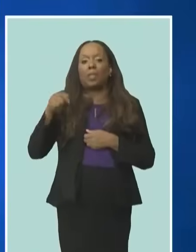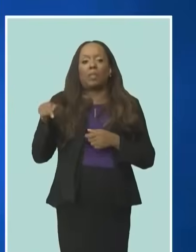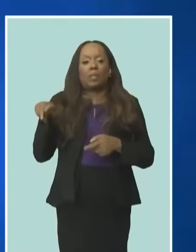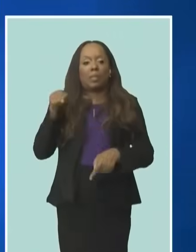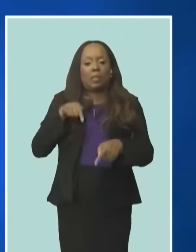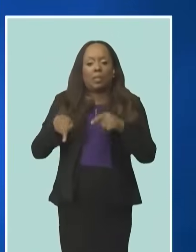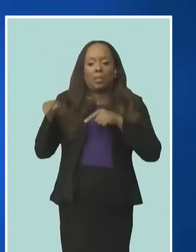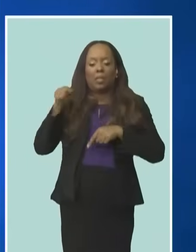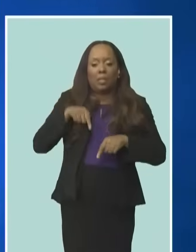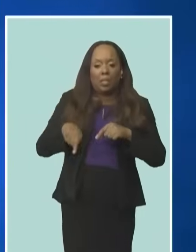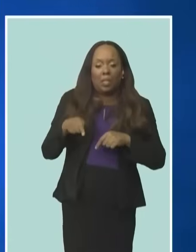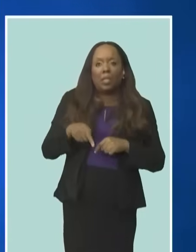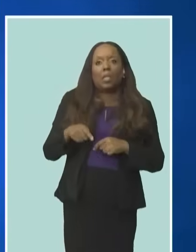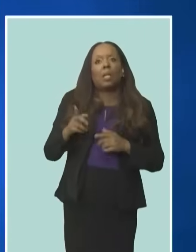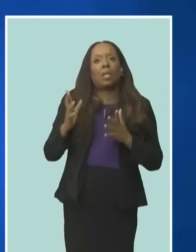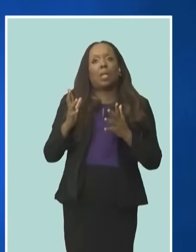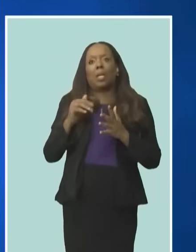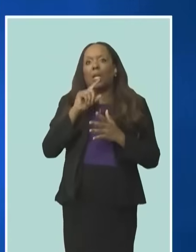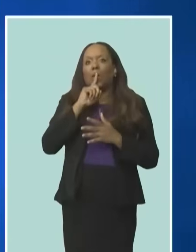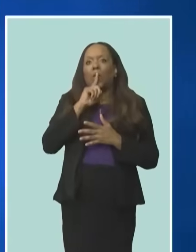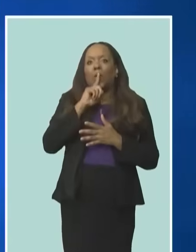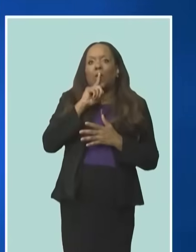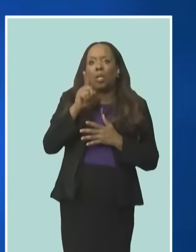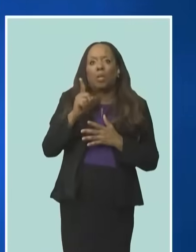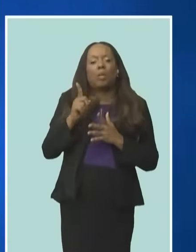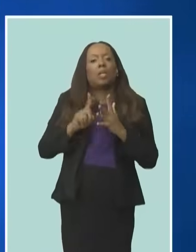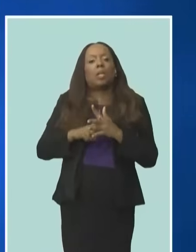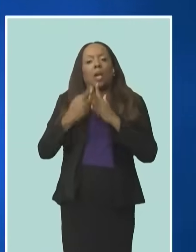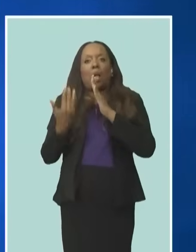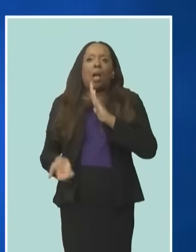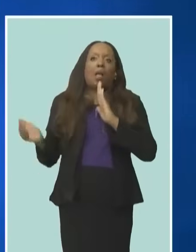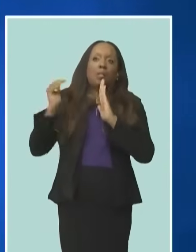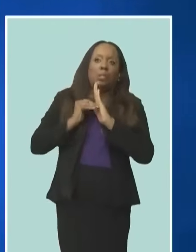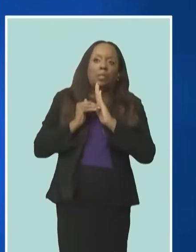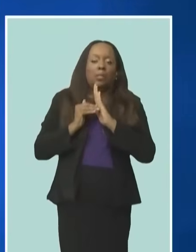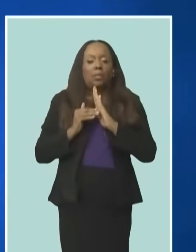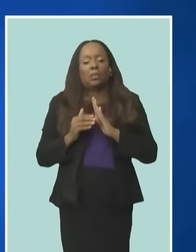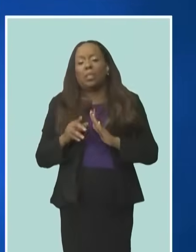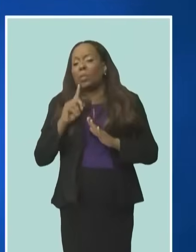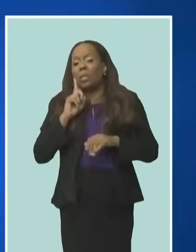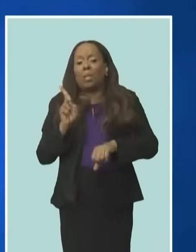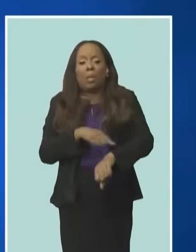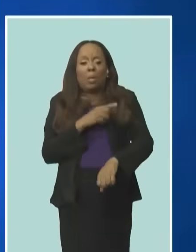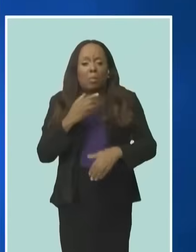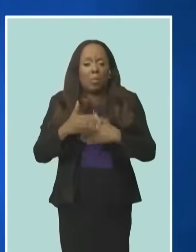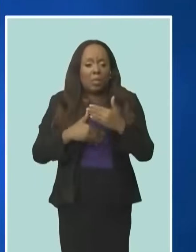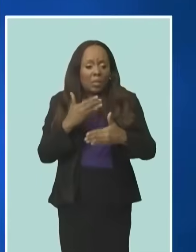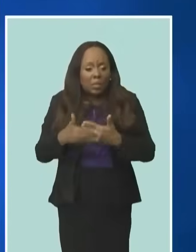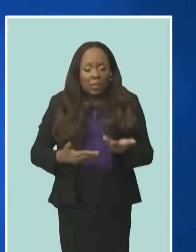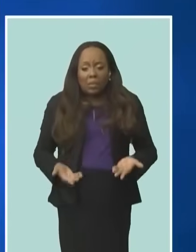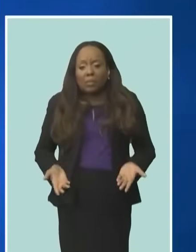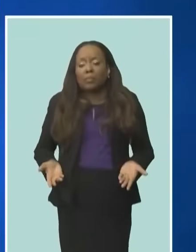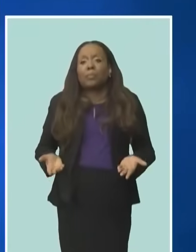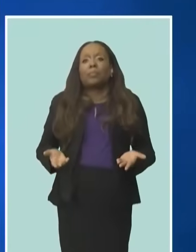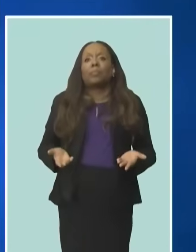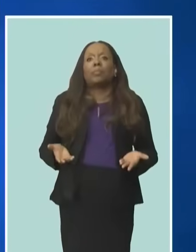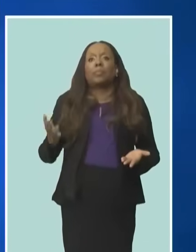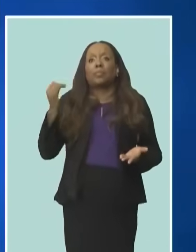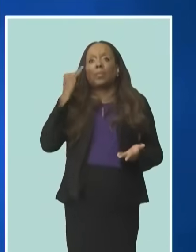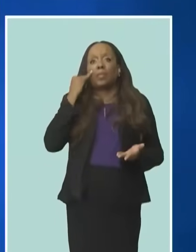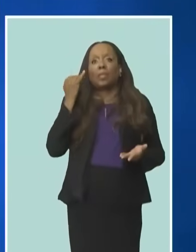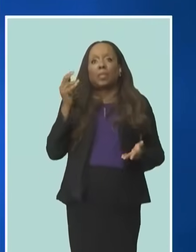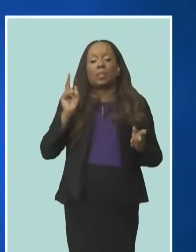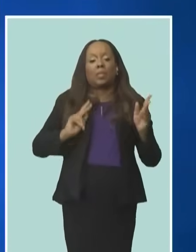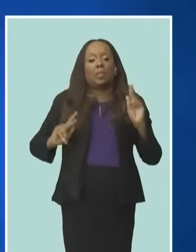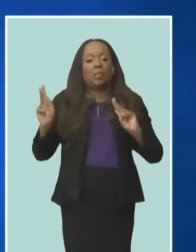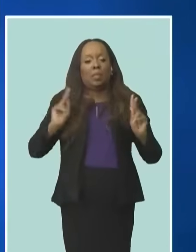and begin to build back the claim. That takes too long because when people are tied to that inflated figure,